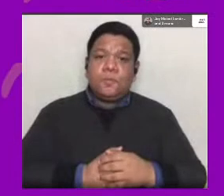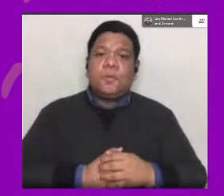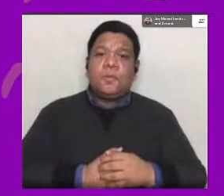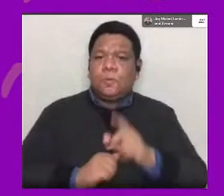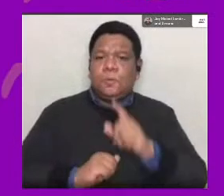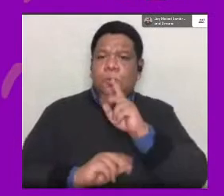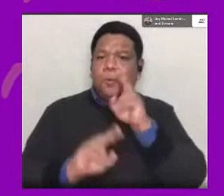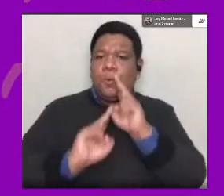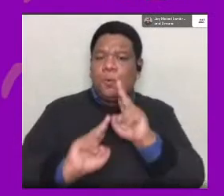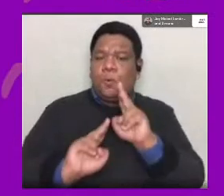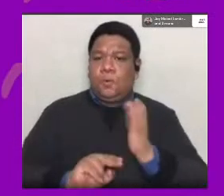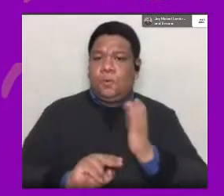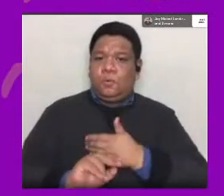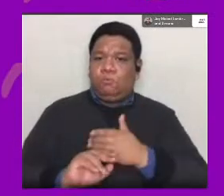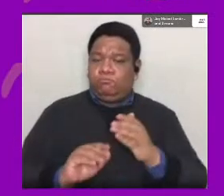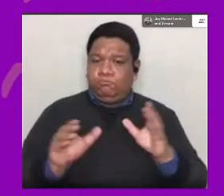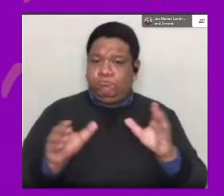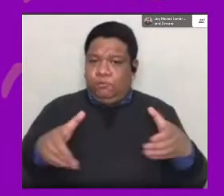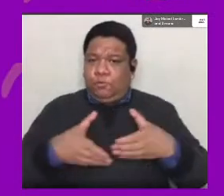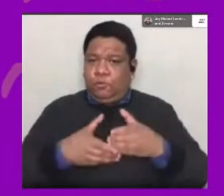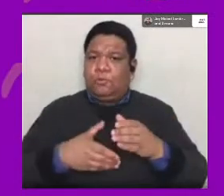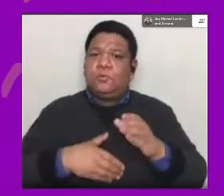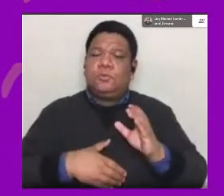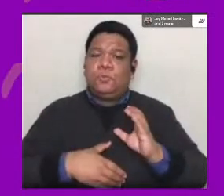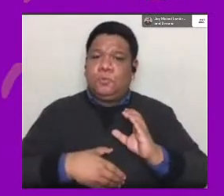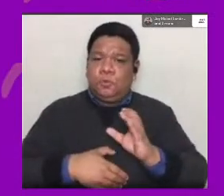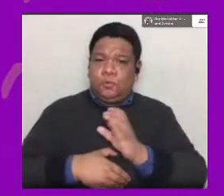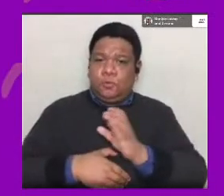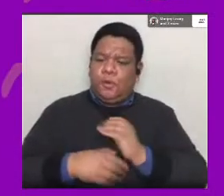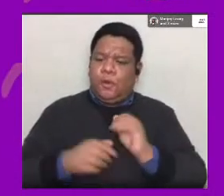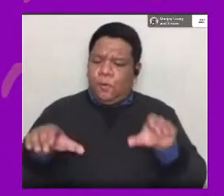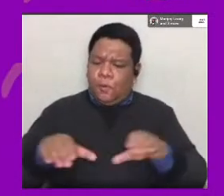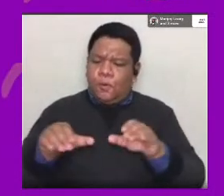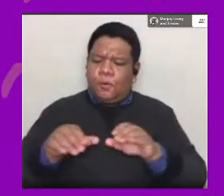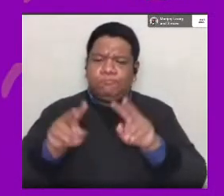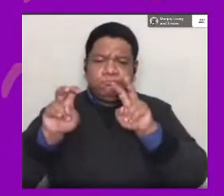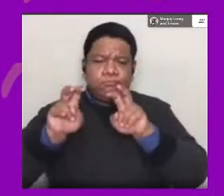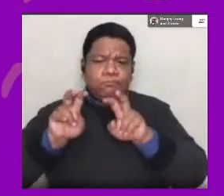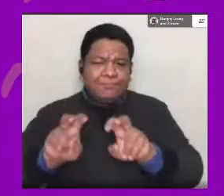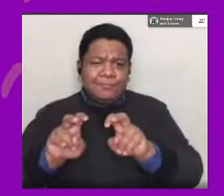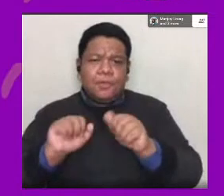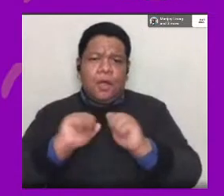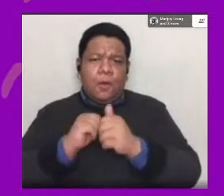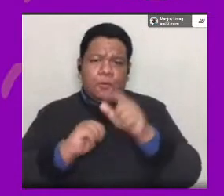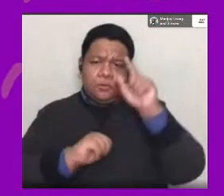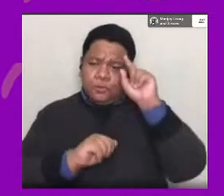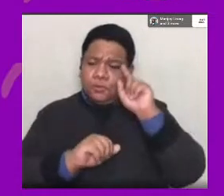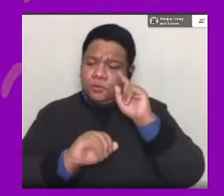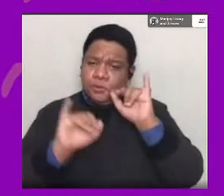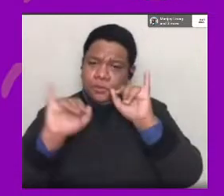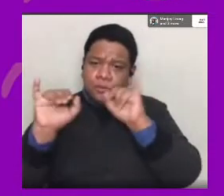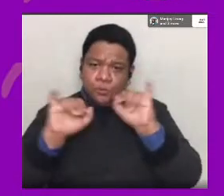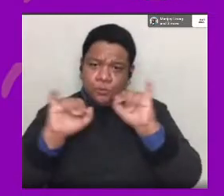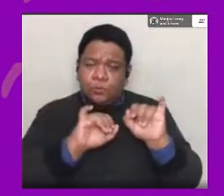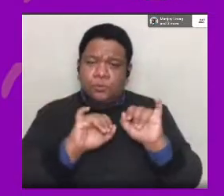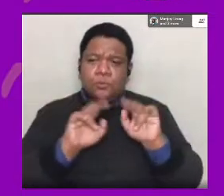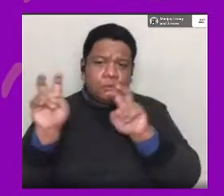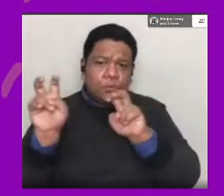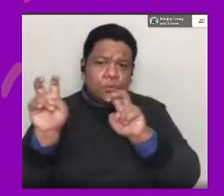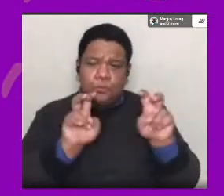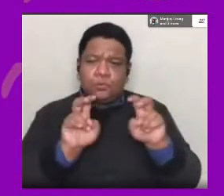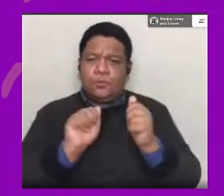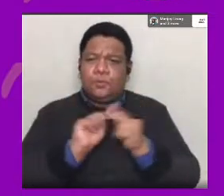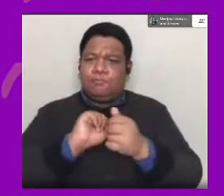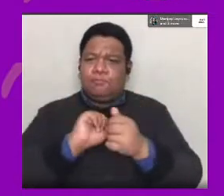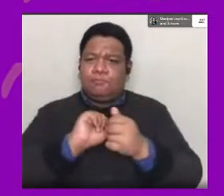the Commission to work with you in examining gender issues in the COVID-19 vaccination rollout. It